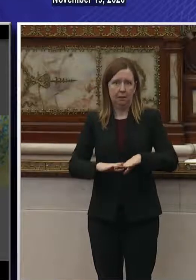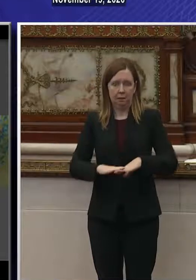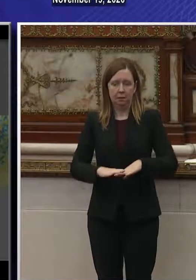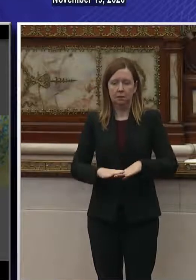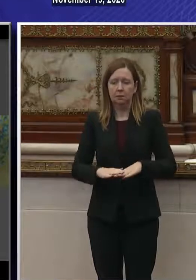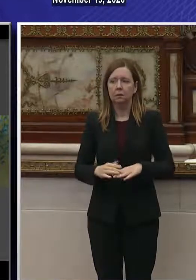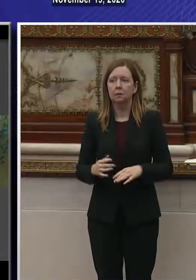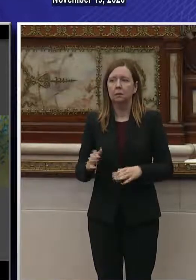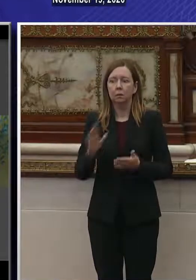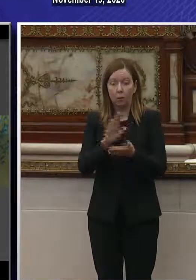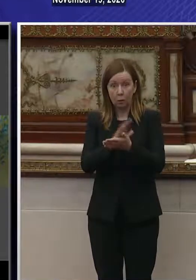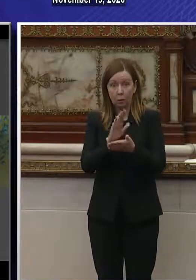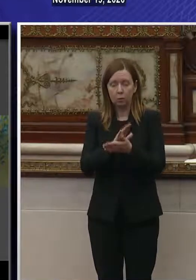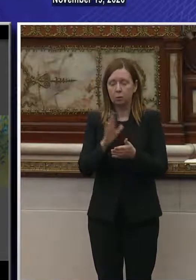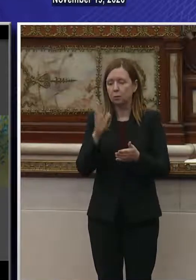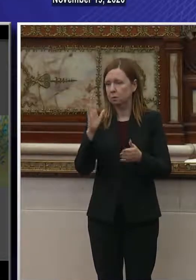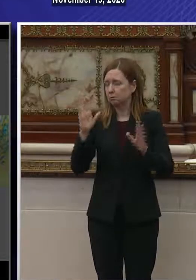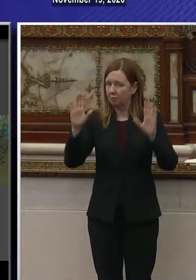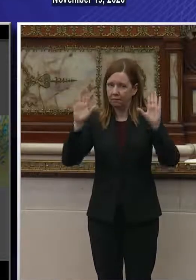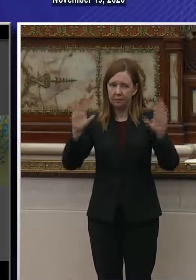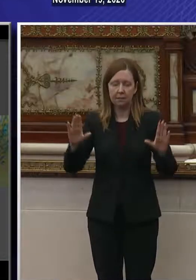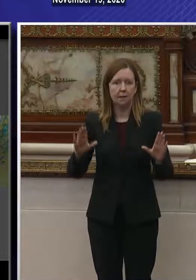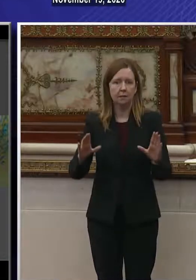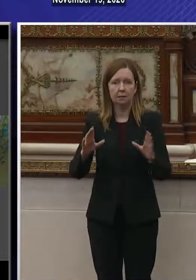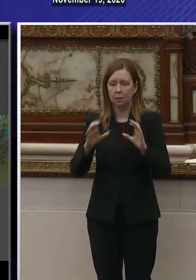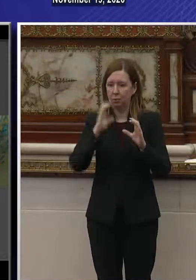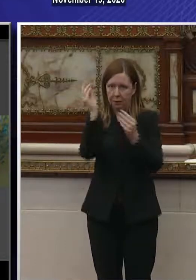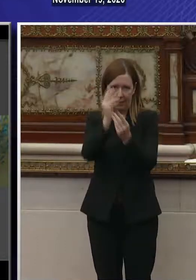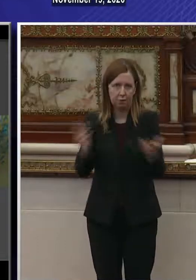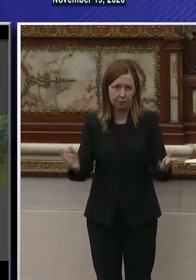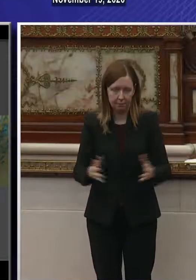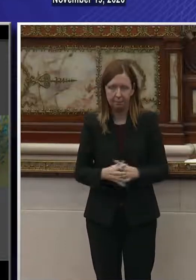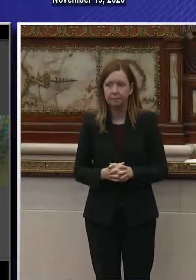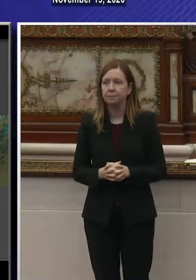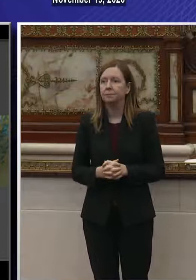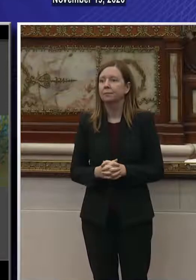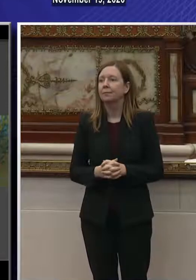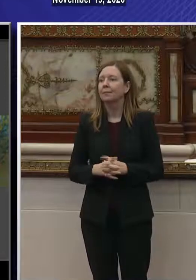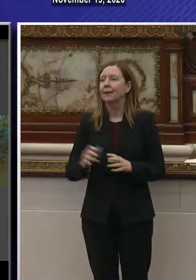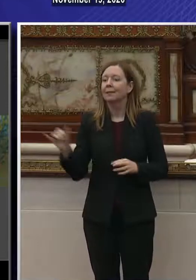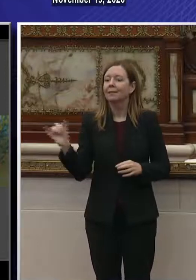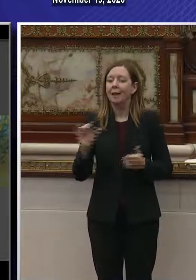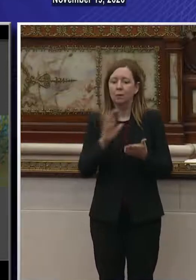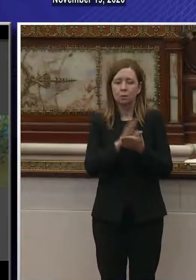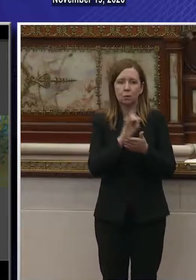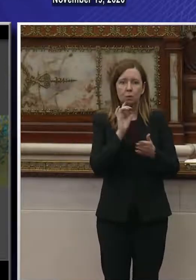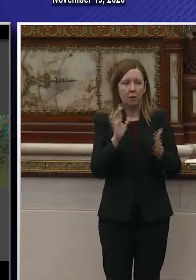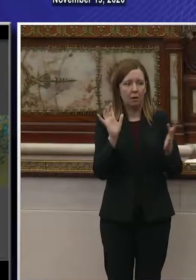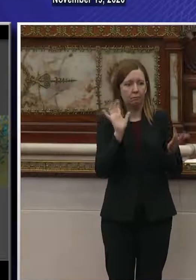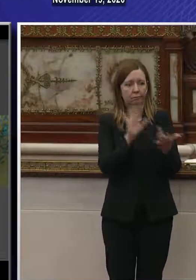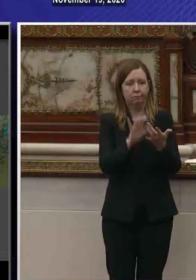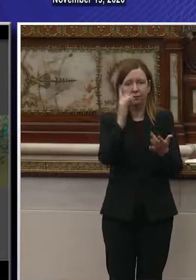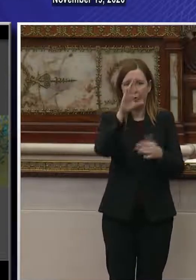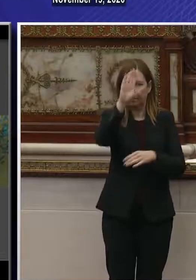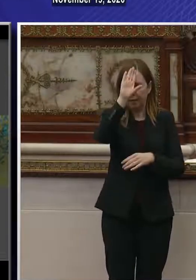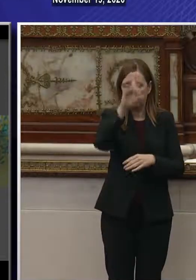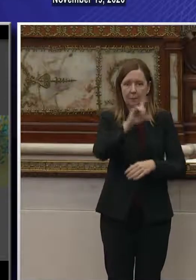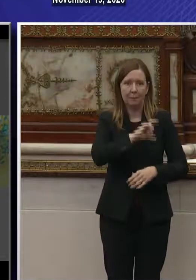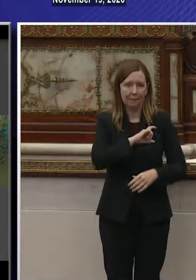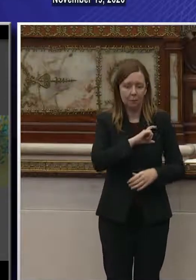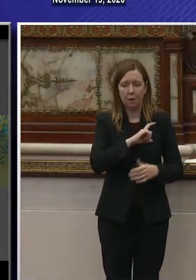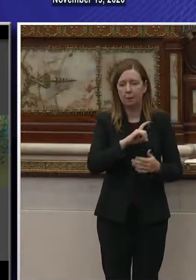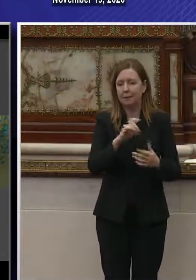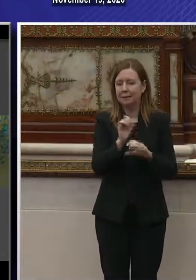minimum, the schools would be a fantastic point of communication. Much like schools are a touch point for the fire department or police department